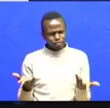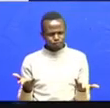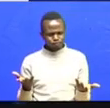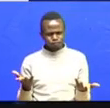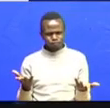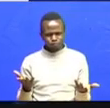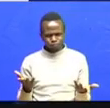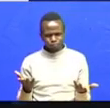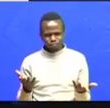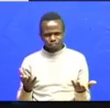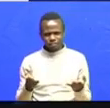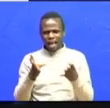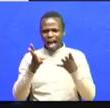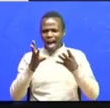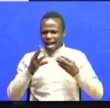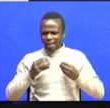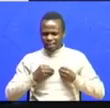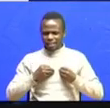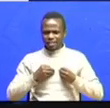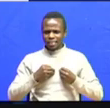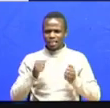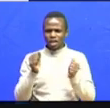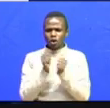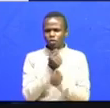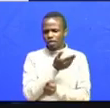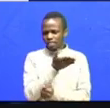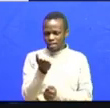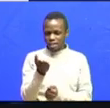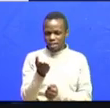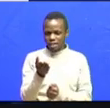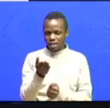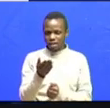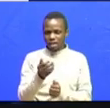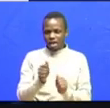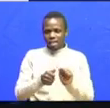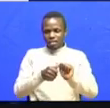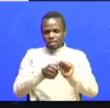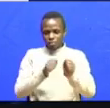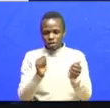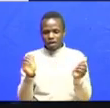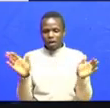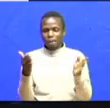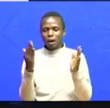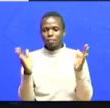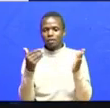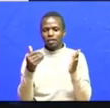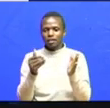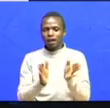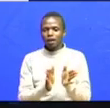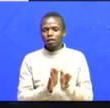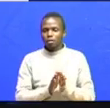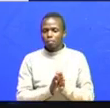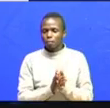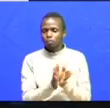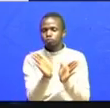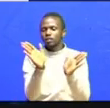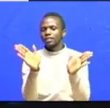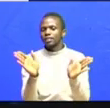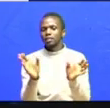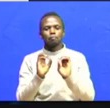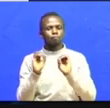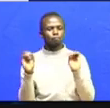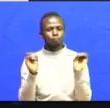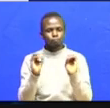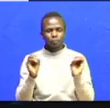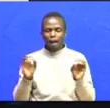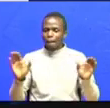I wouldn't agree with him that we should deny church publicity or church services publicity, because publicity